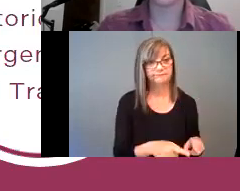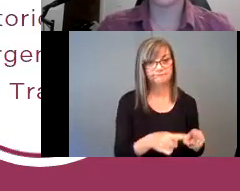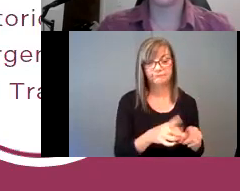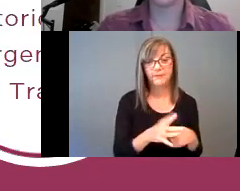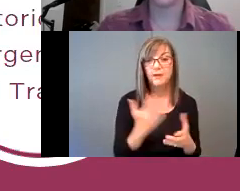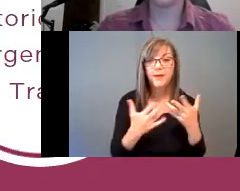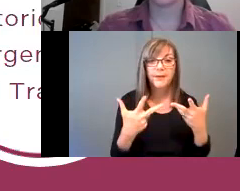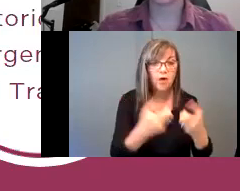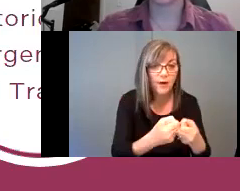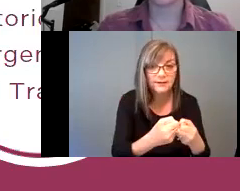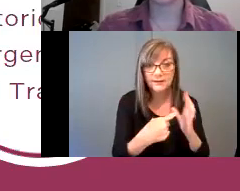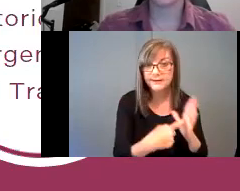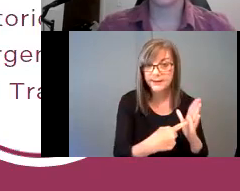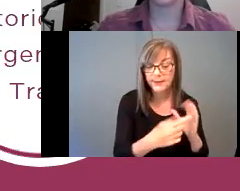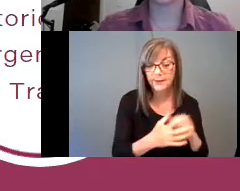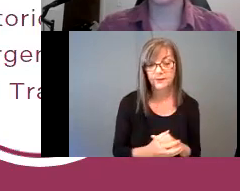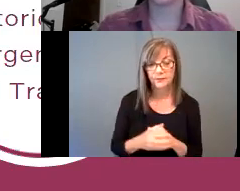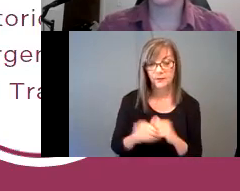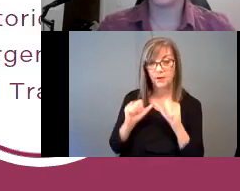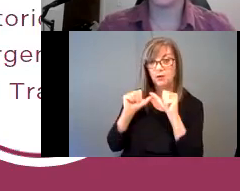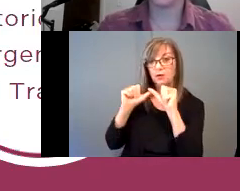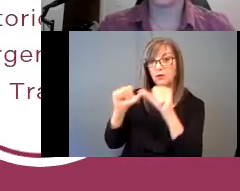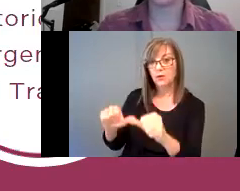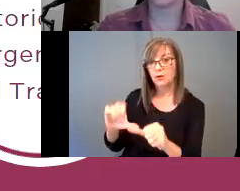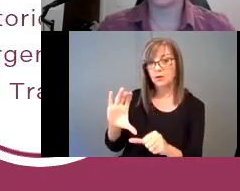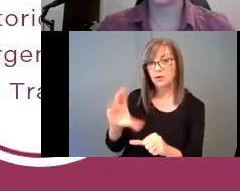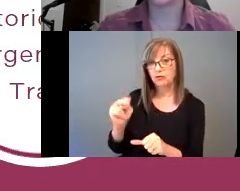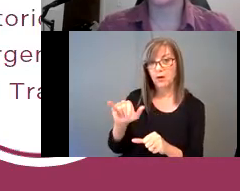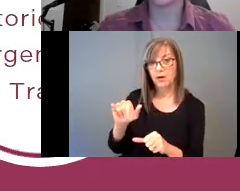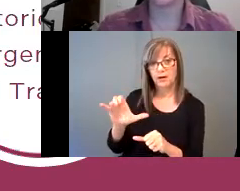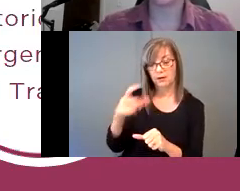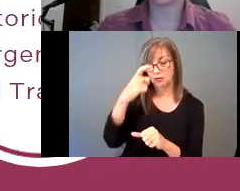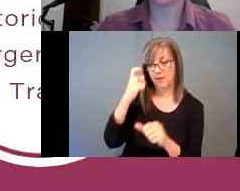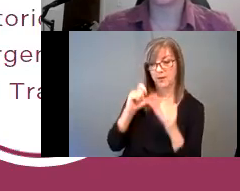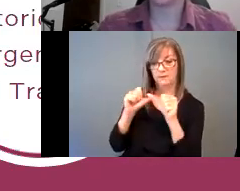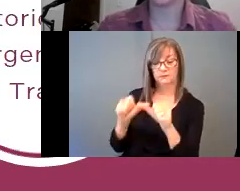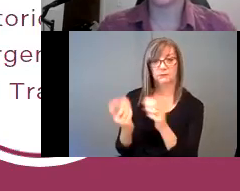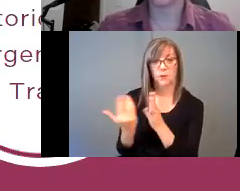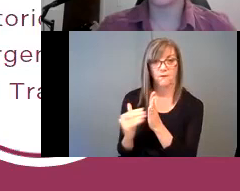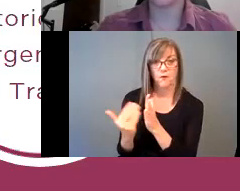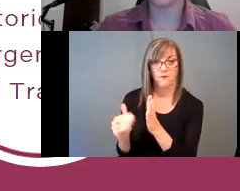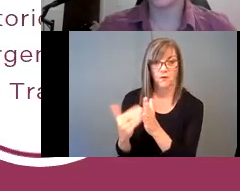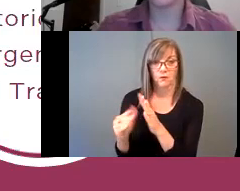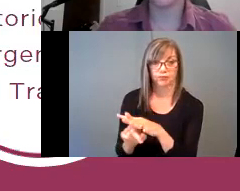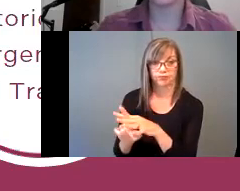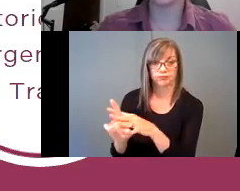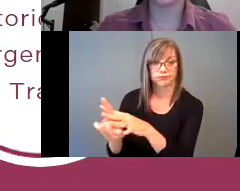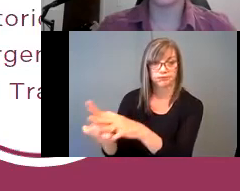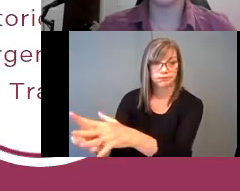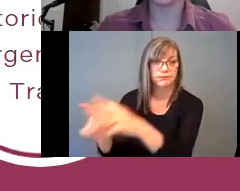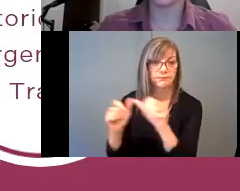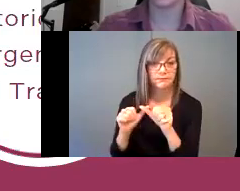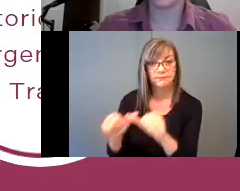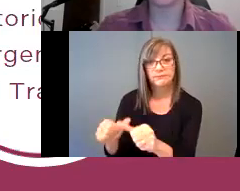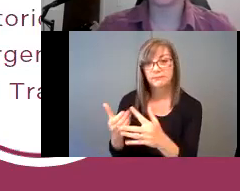car accident. Whereas chronic trauma is really repeated and prolonged. It's something that you're experiencing over and over again over a